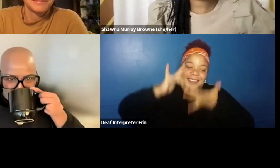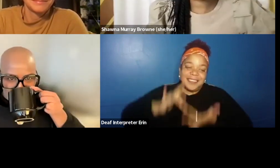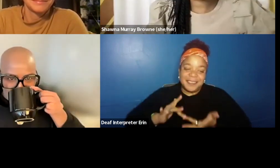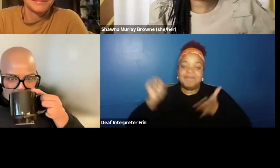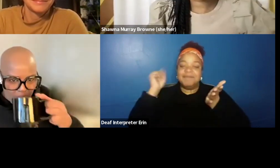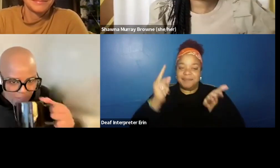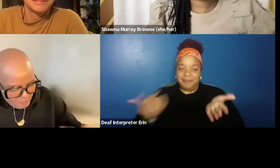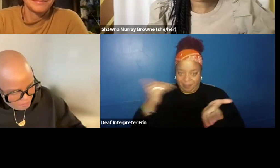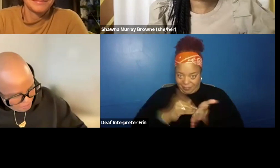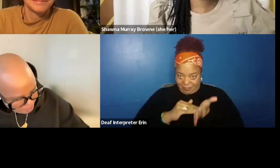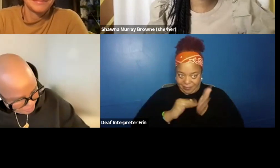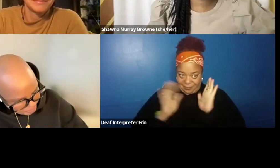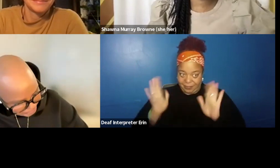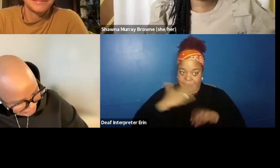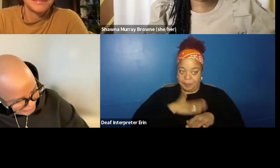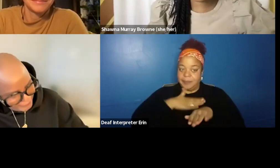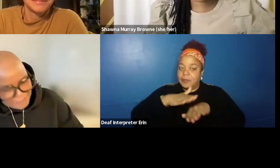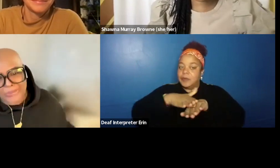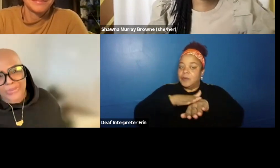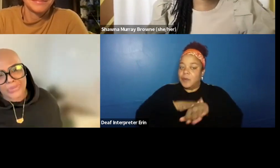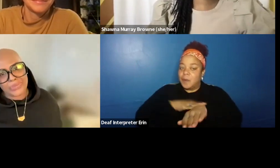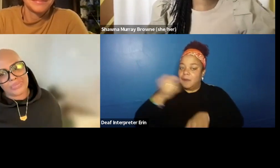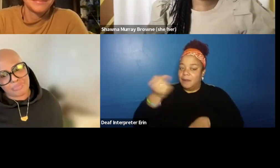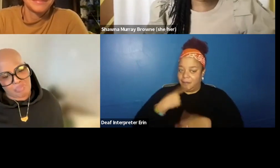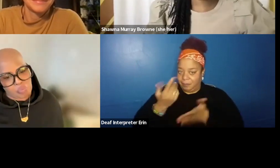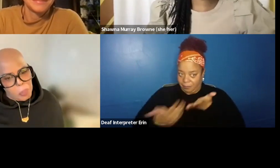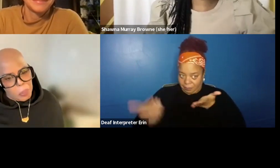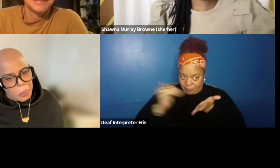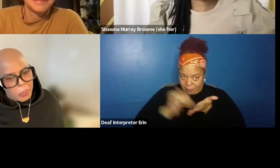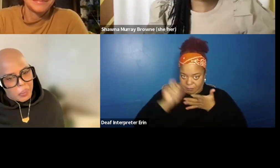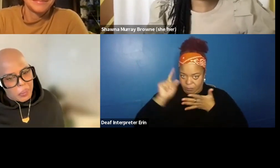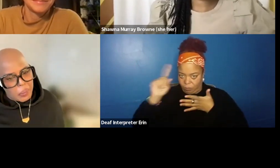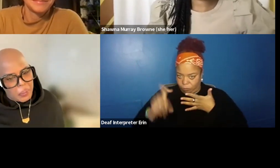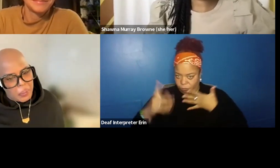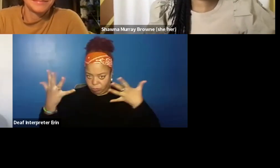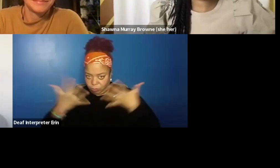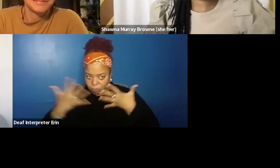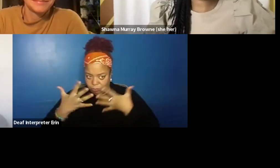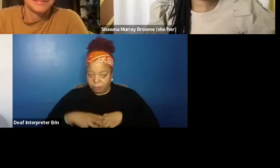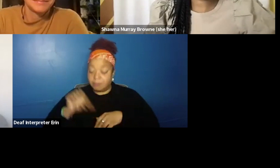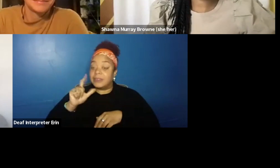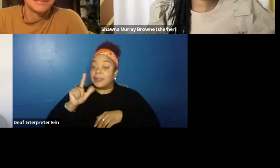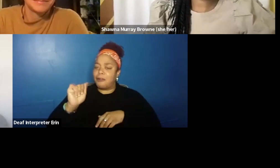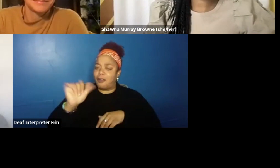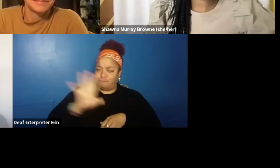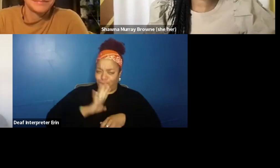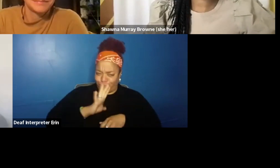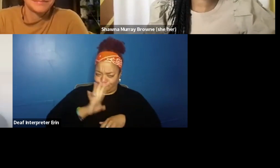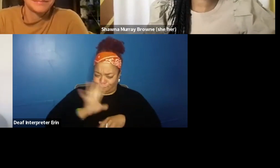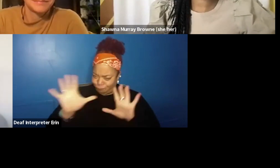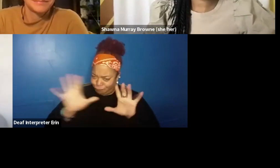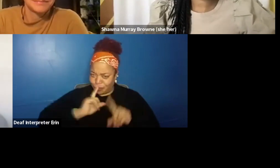slowly repeat the question. This is Thank Selima. Absolutely. So